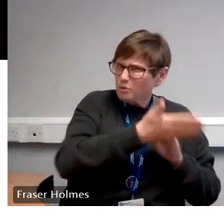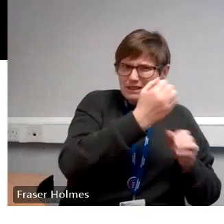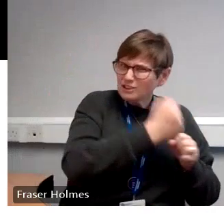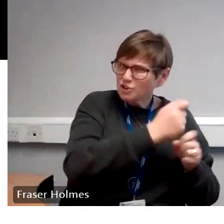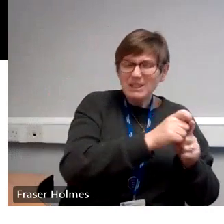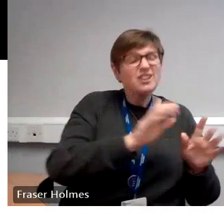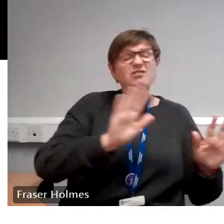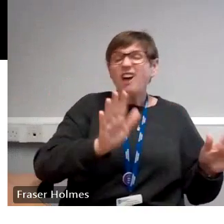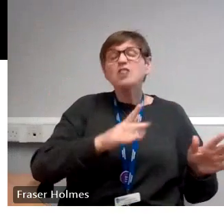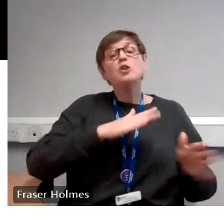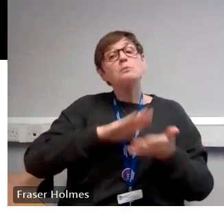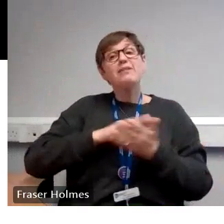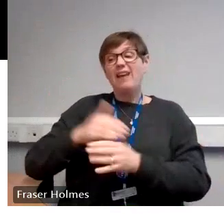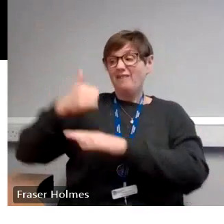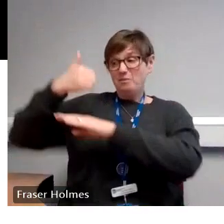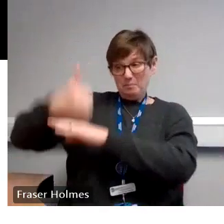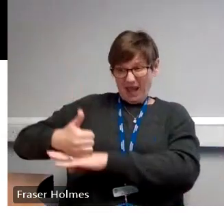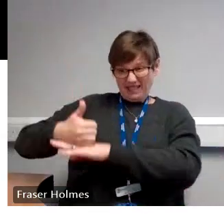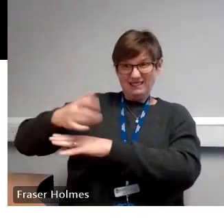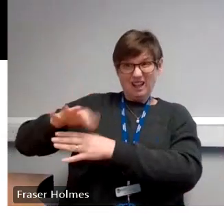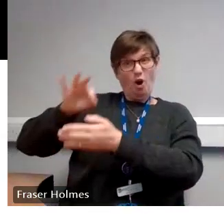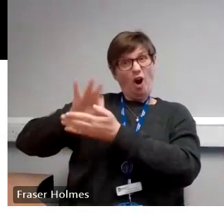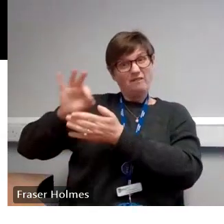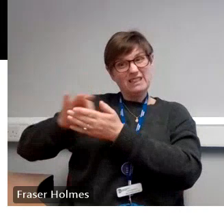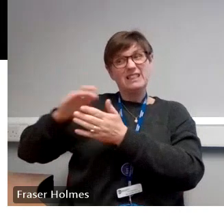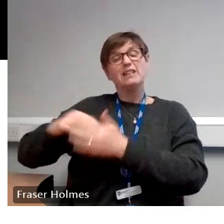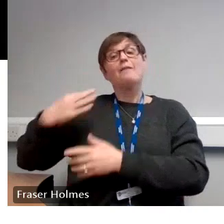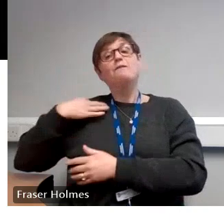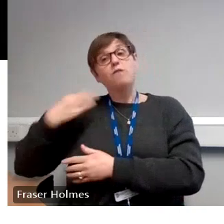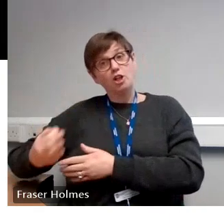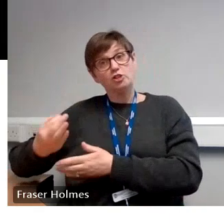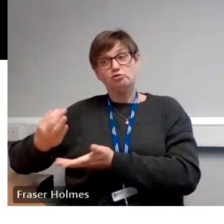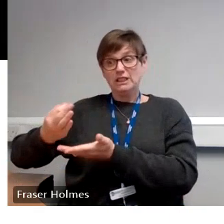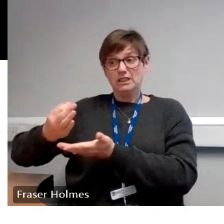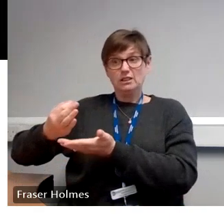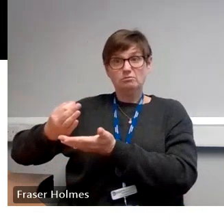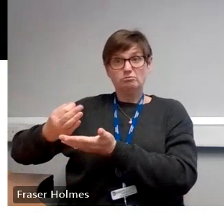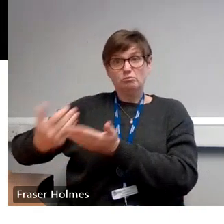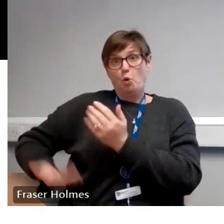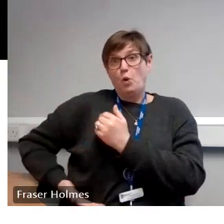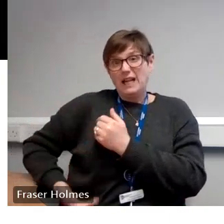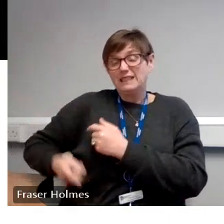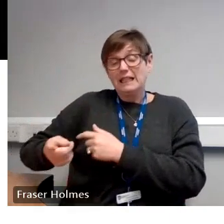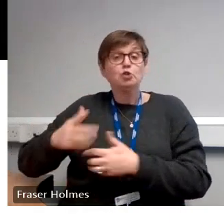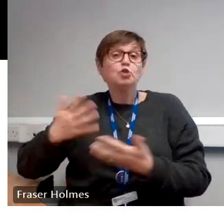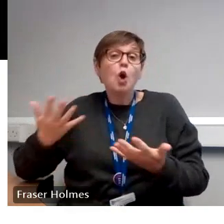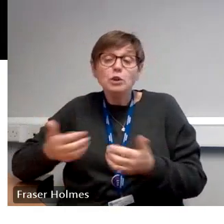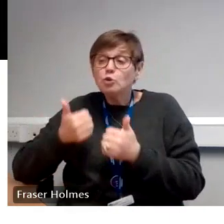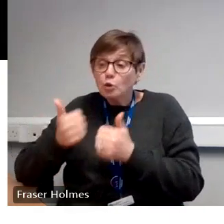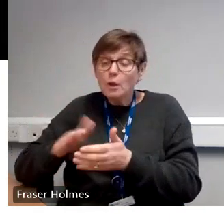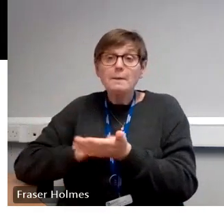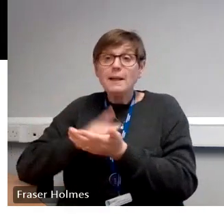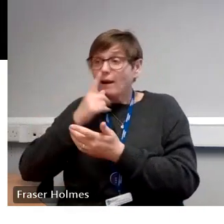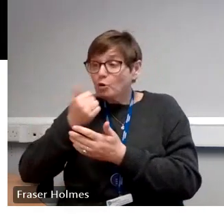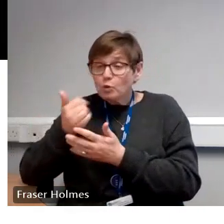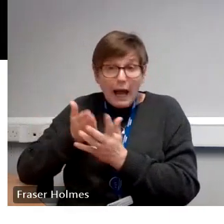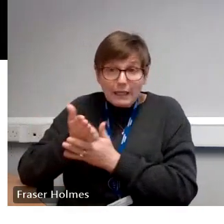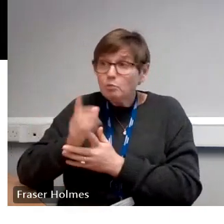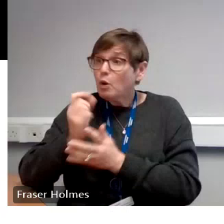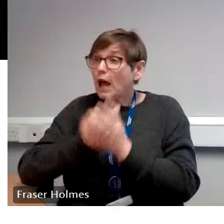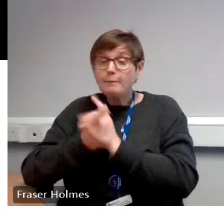their base is a voluntary sector organisation, which gives them really good access to information about what's going on in